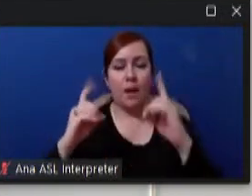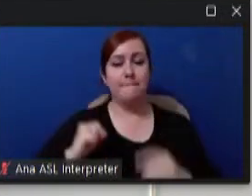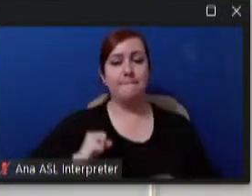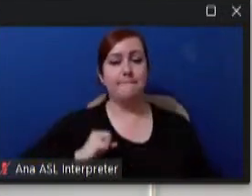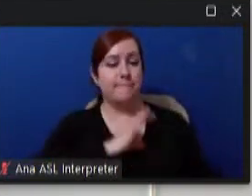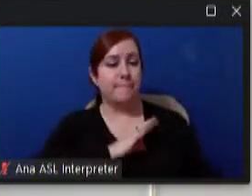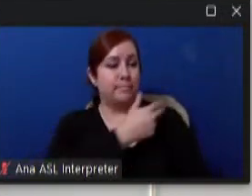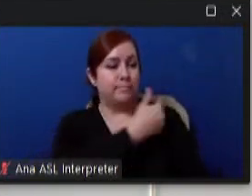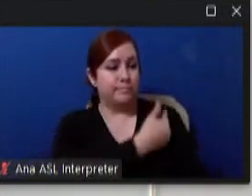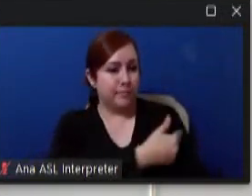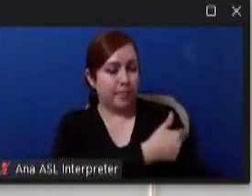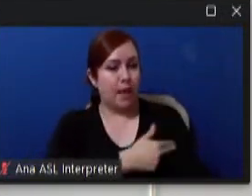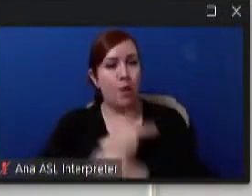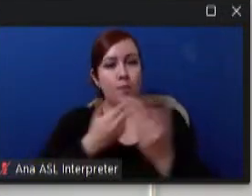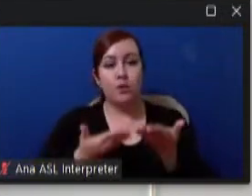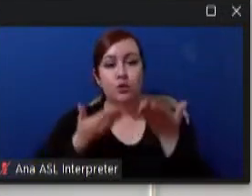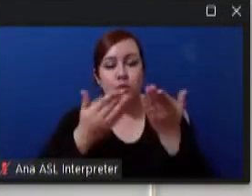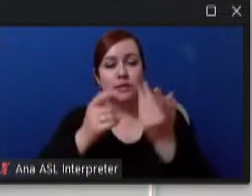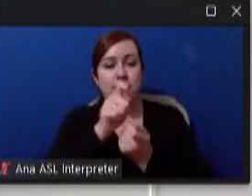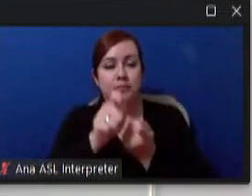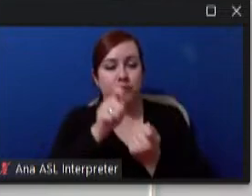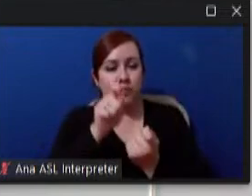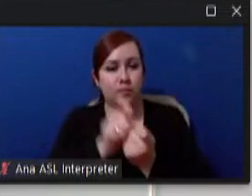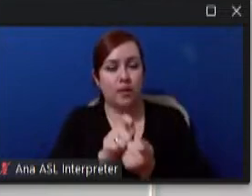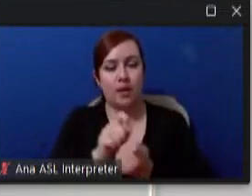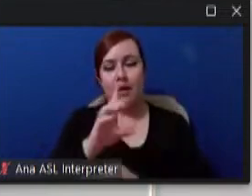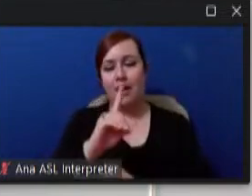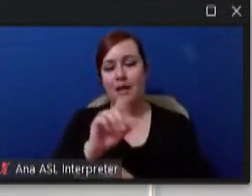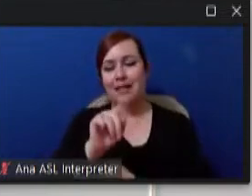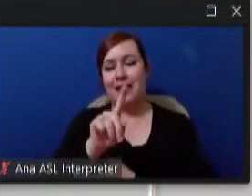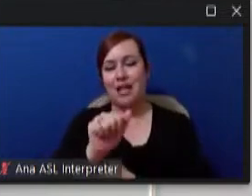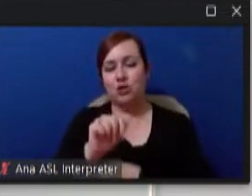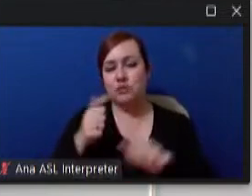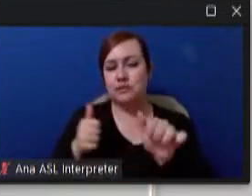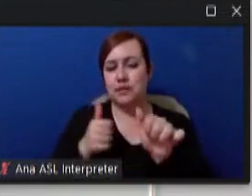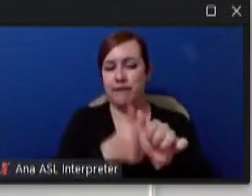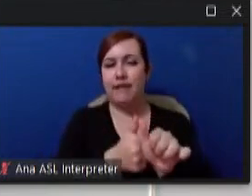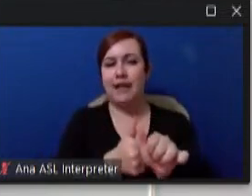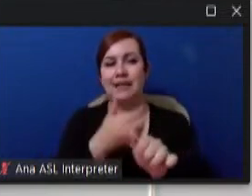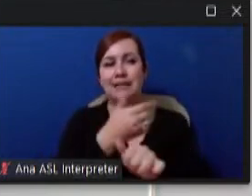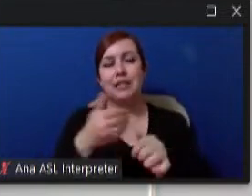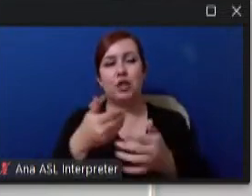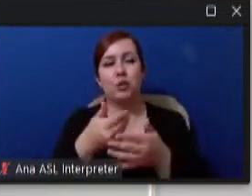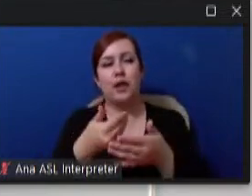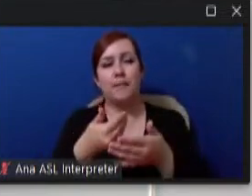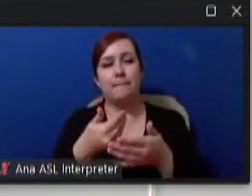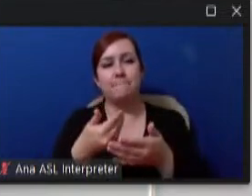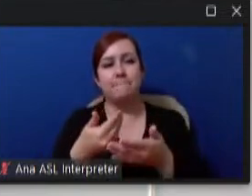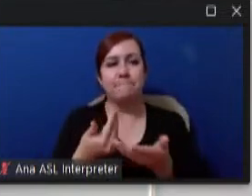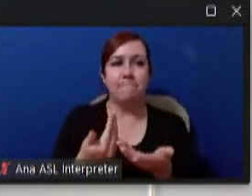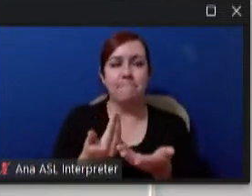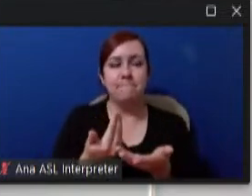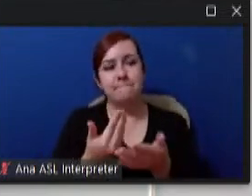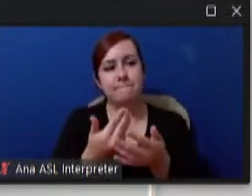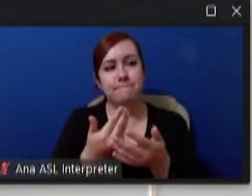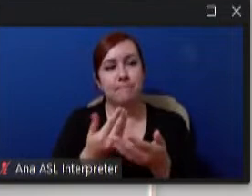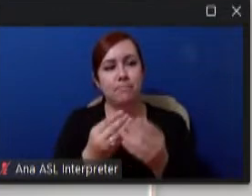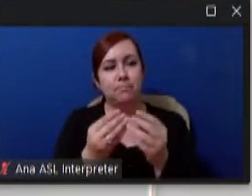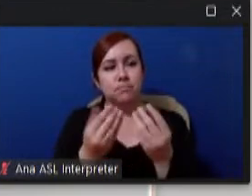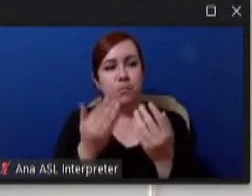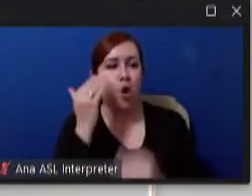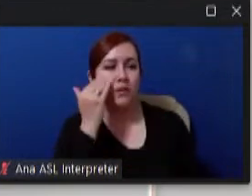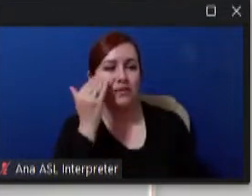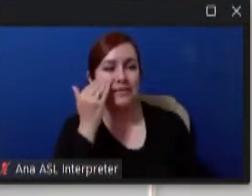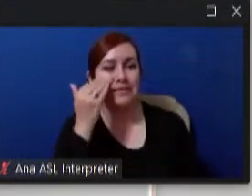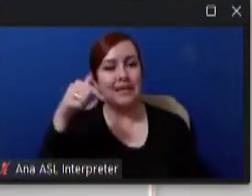We have to assign budgets, have legal systems that take care of this, and be more sensitive and aware of